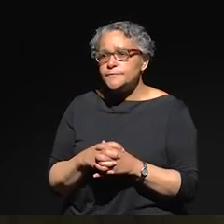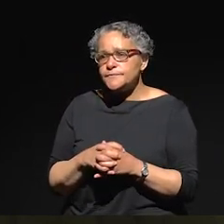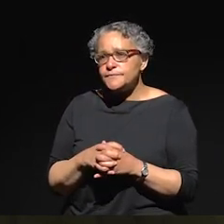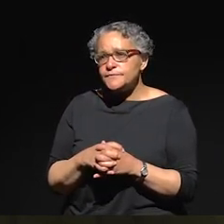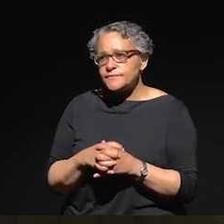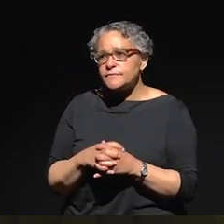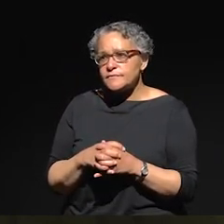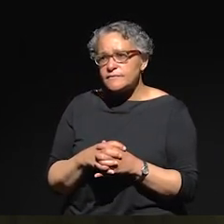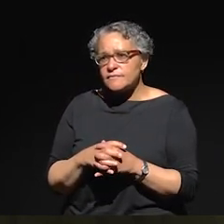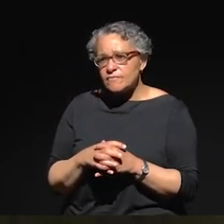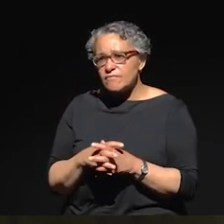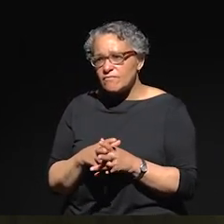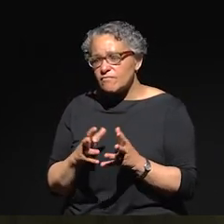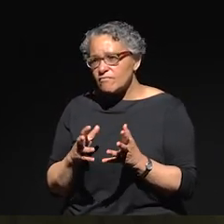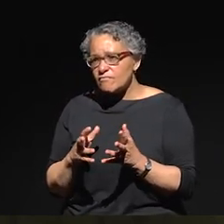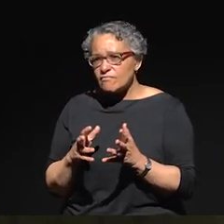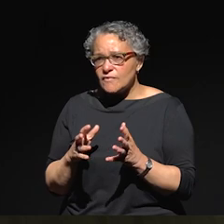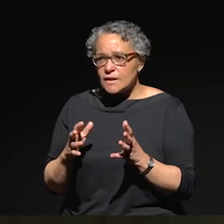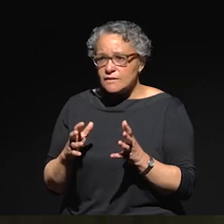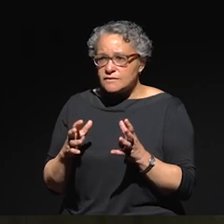of course, there's all the perfection, there's all